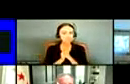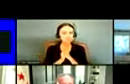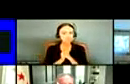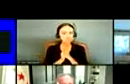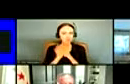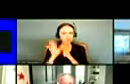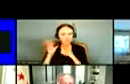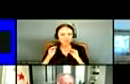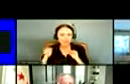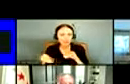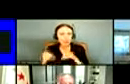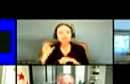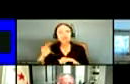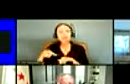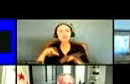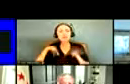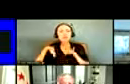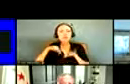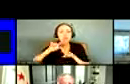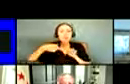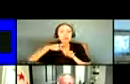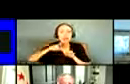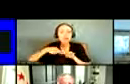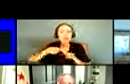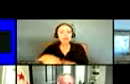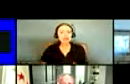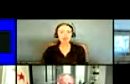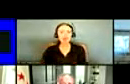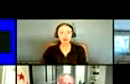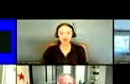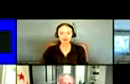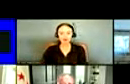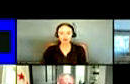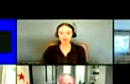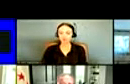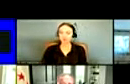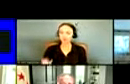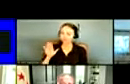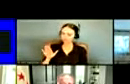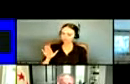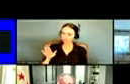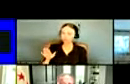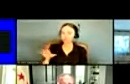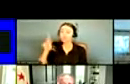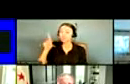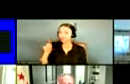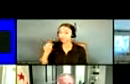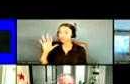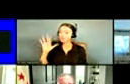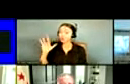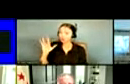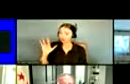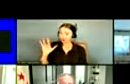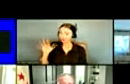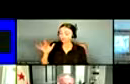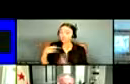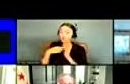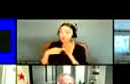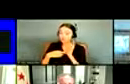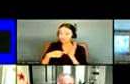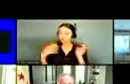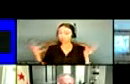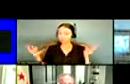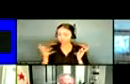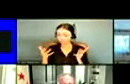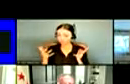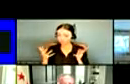implemented? Can you tell me when that will be, Councilmember Che? Well, in 2025, the rule will be